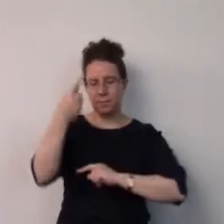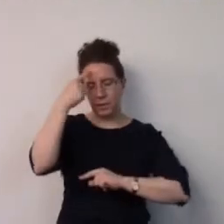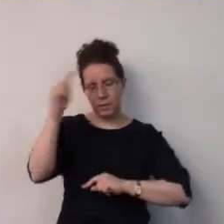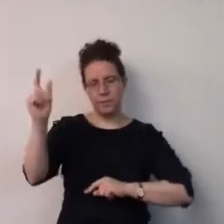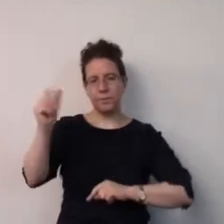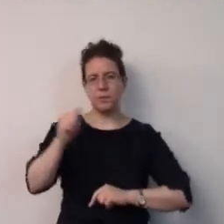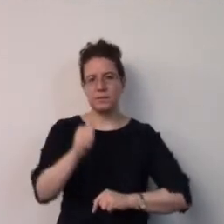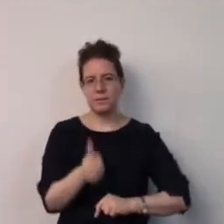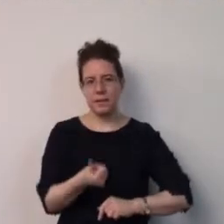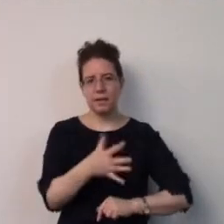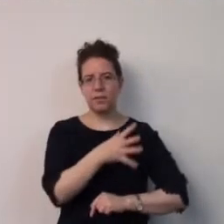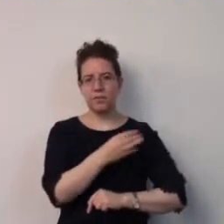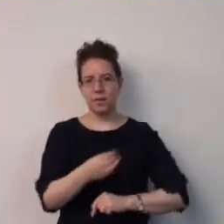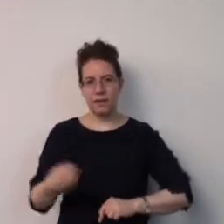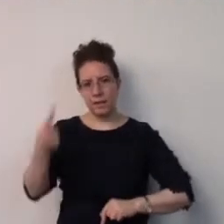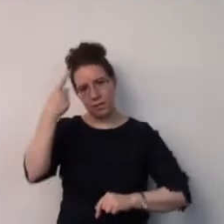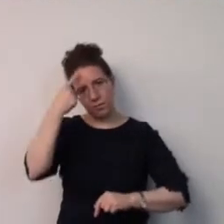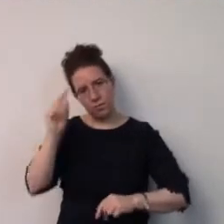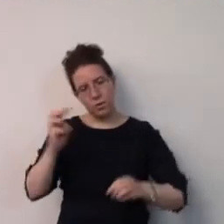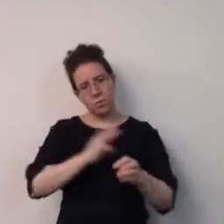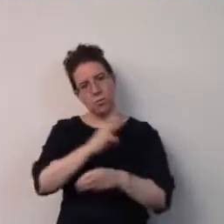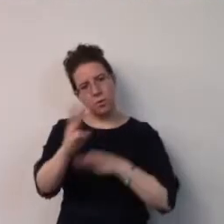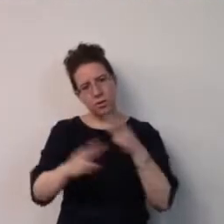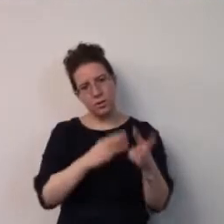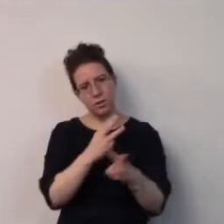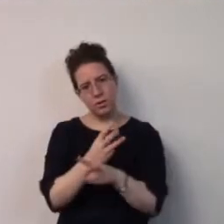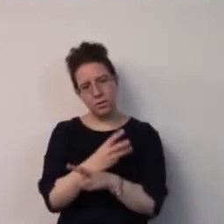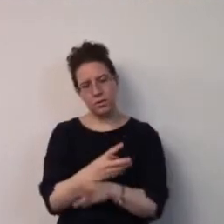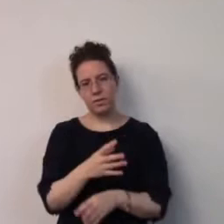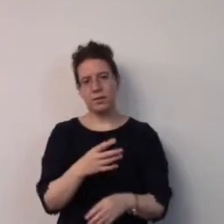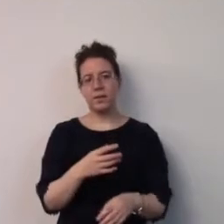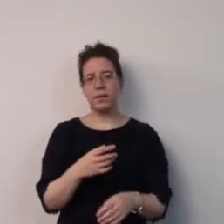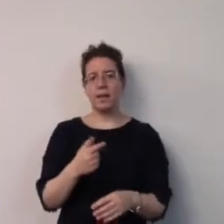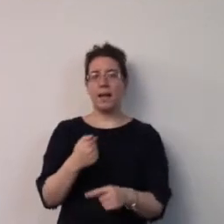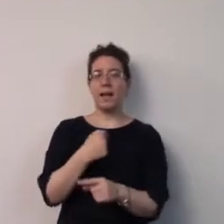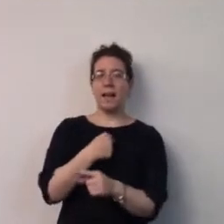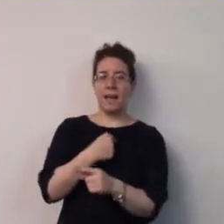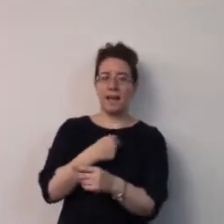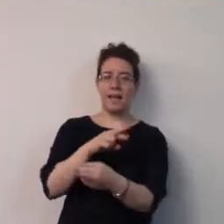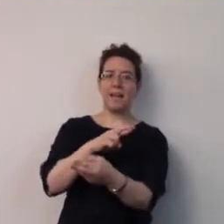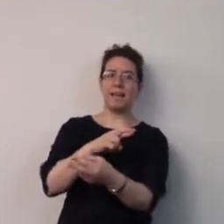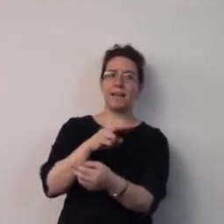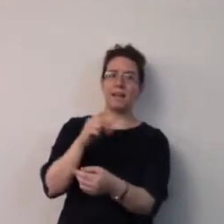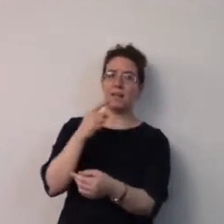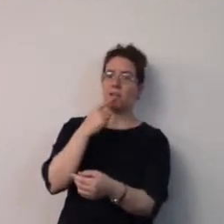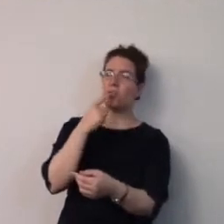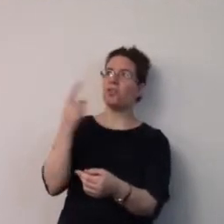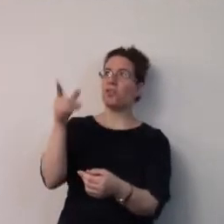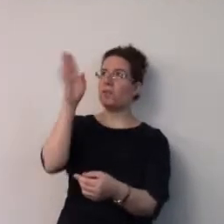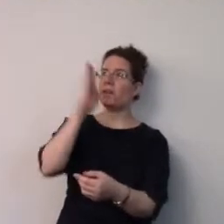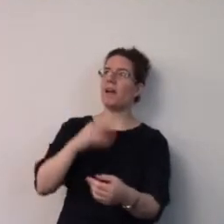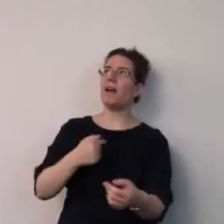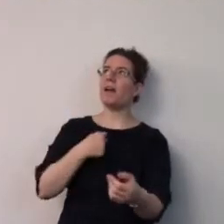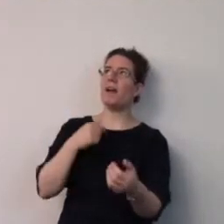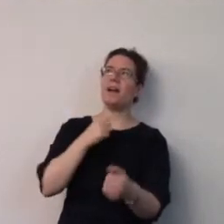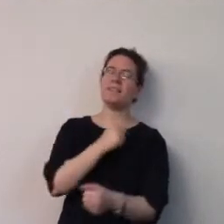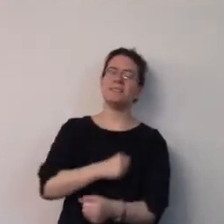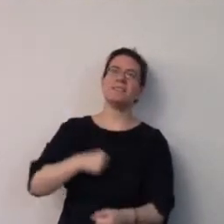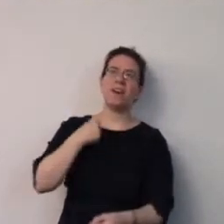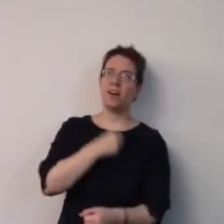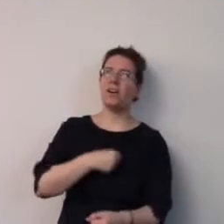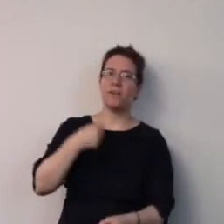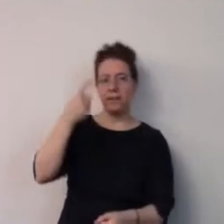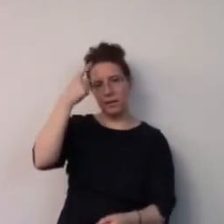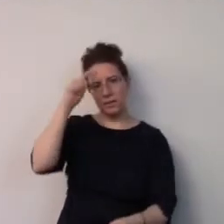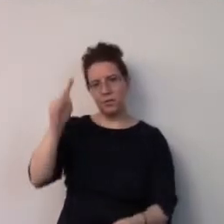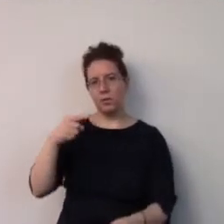said, God, have mercy. Our nation needs mercy. I just want to caution you. You better watch what